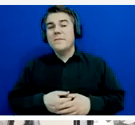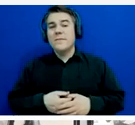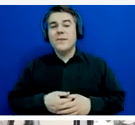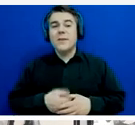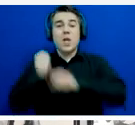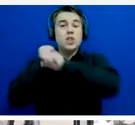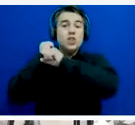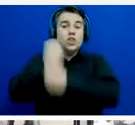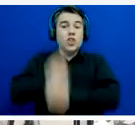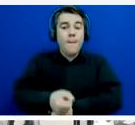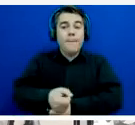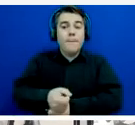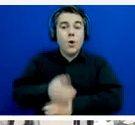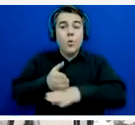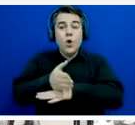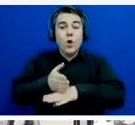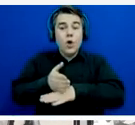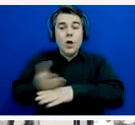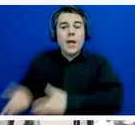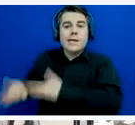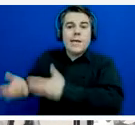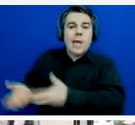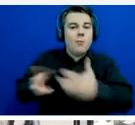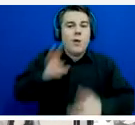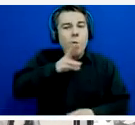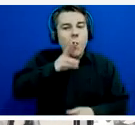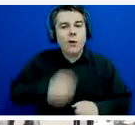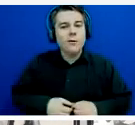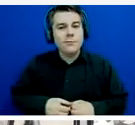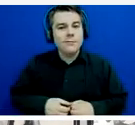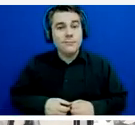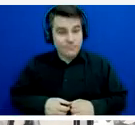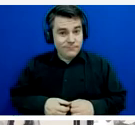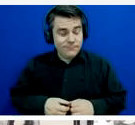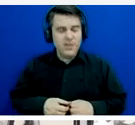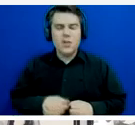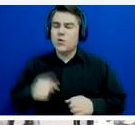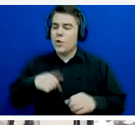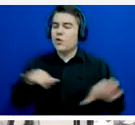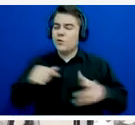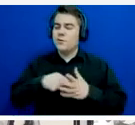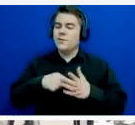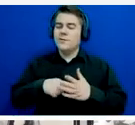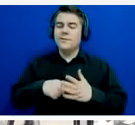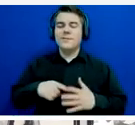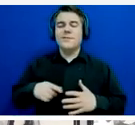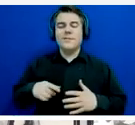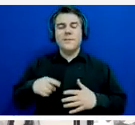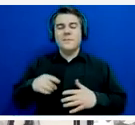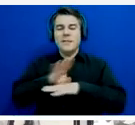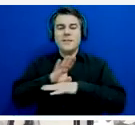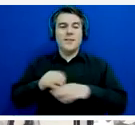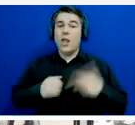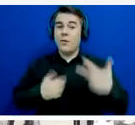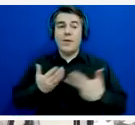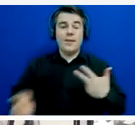carry water. That's basically what we do in this business. This is something else I heard in the jewel training this week, and that is 3 things. Number